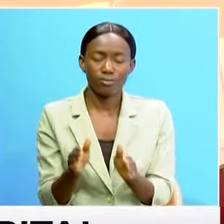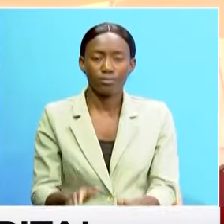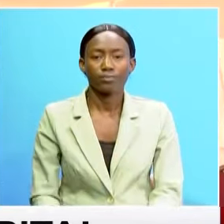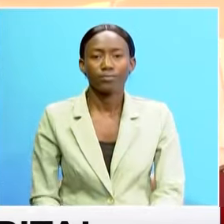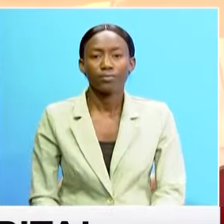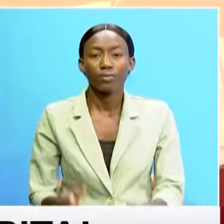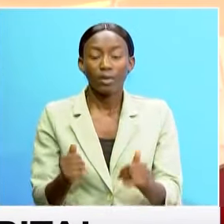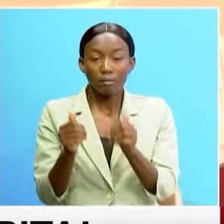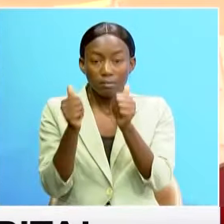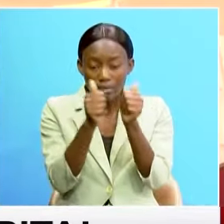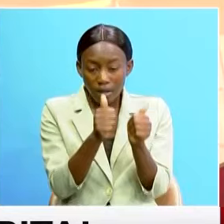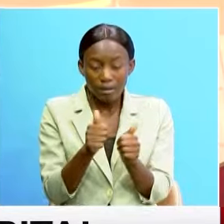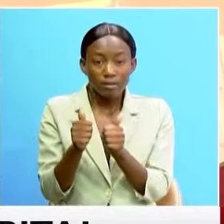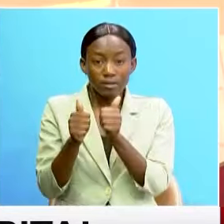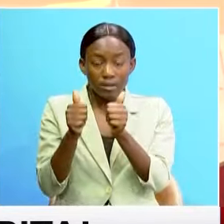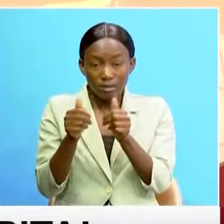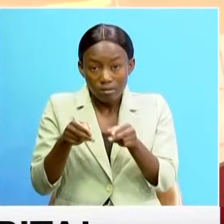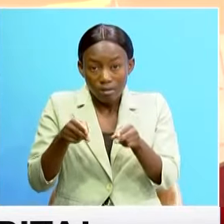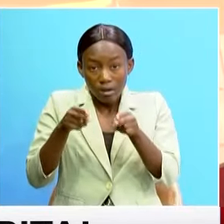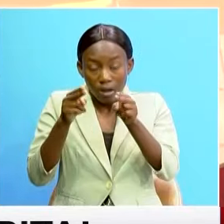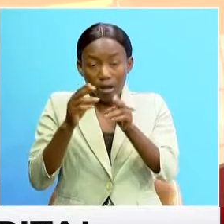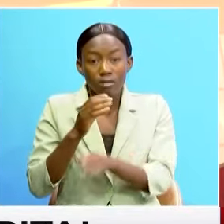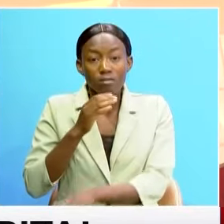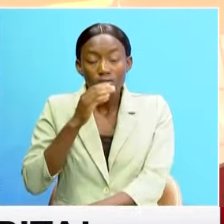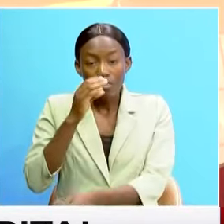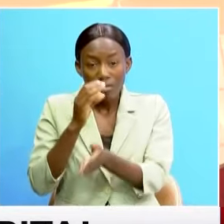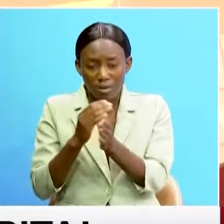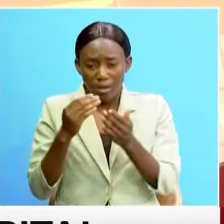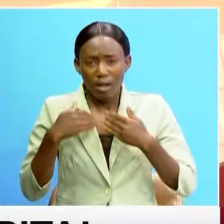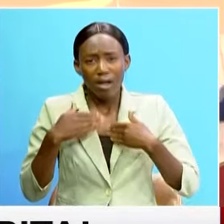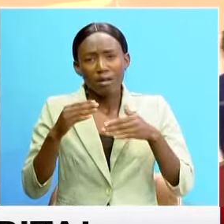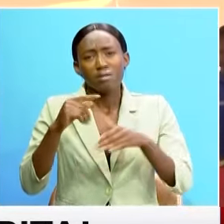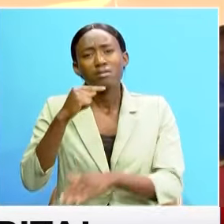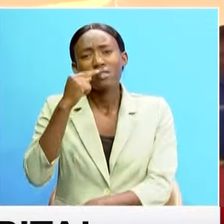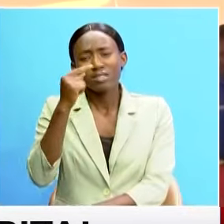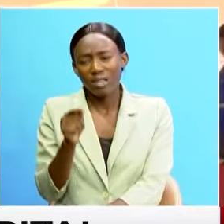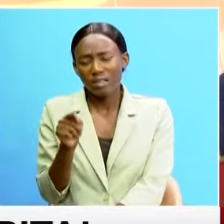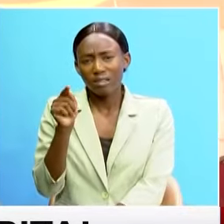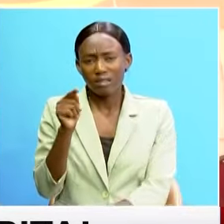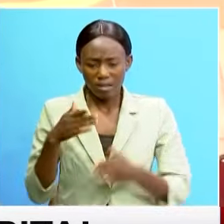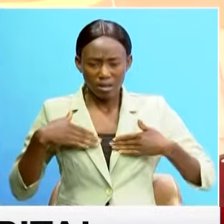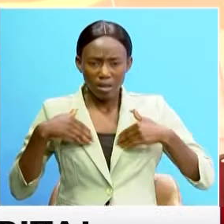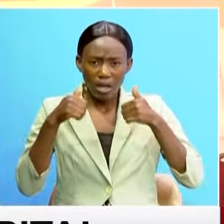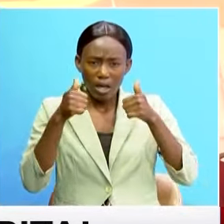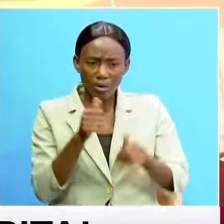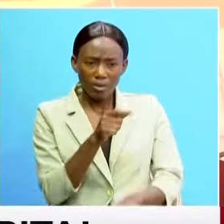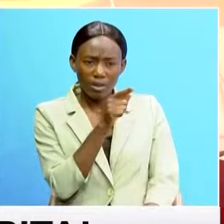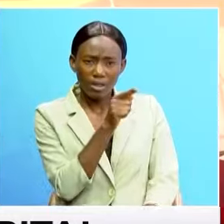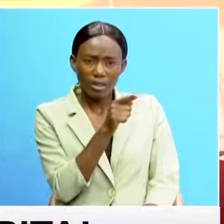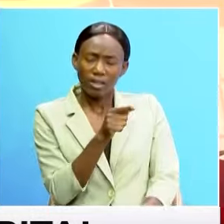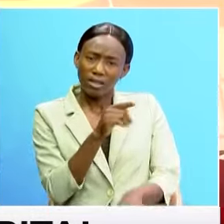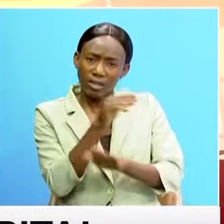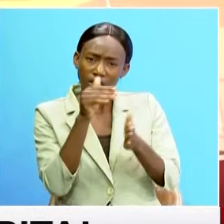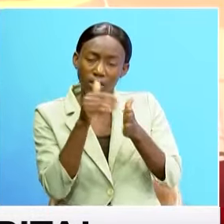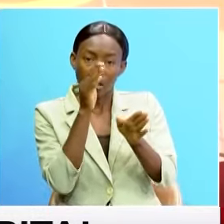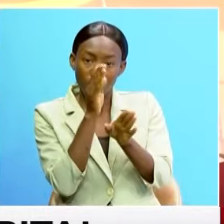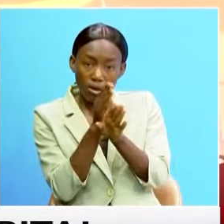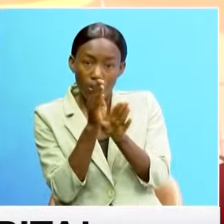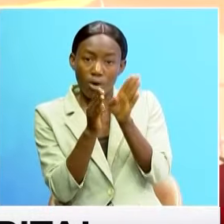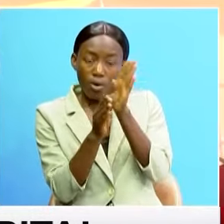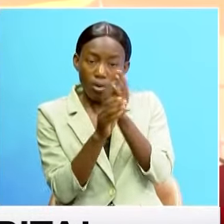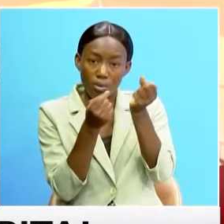British High Commissioner to Zambia, Sam Waldock, disclosed that the health facility was constructed with assistance from